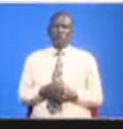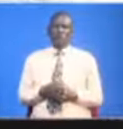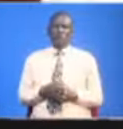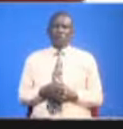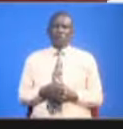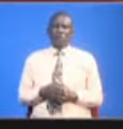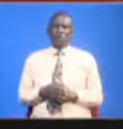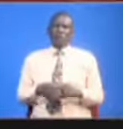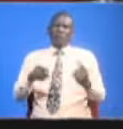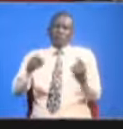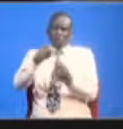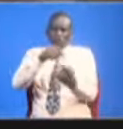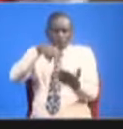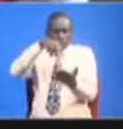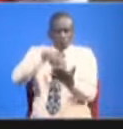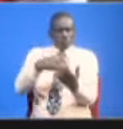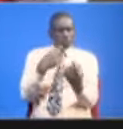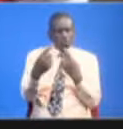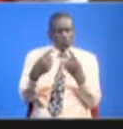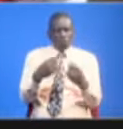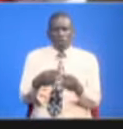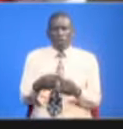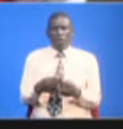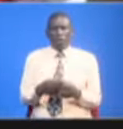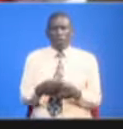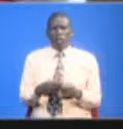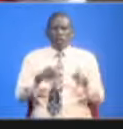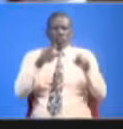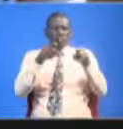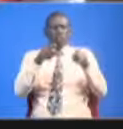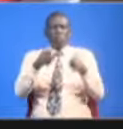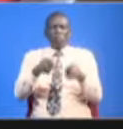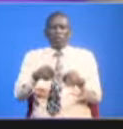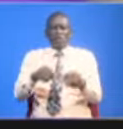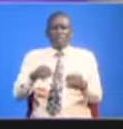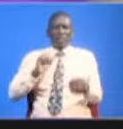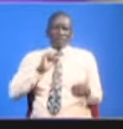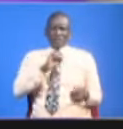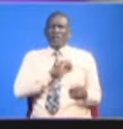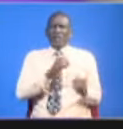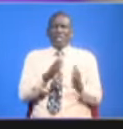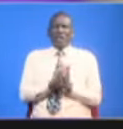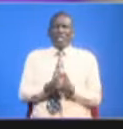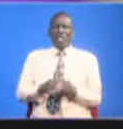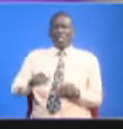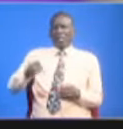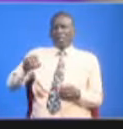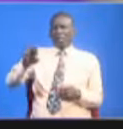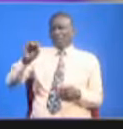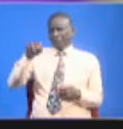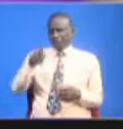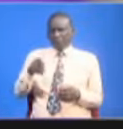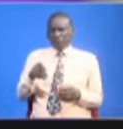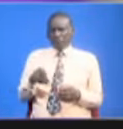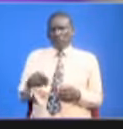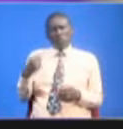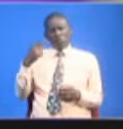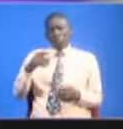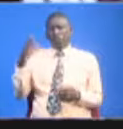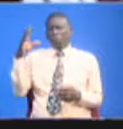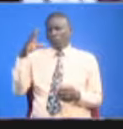And when he stood to speak, he slammed members of the Senate and the National Assembly, accusing them of misplaced